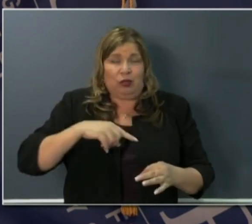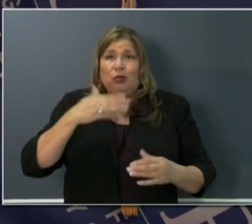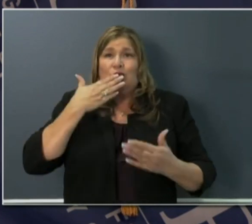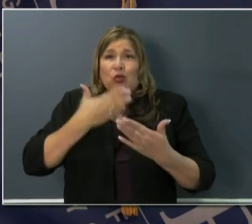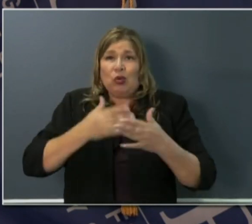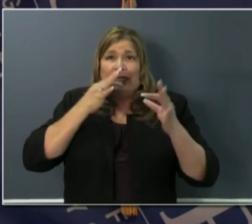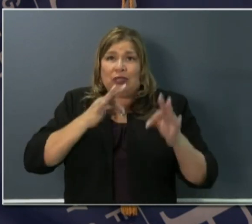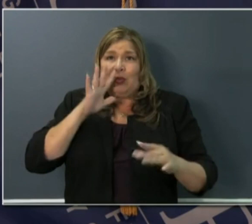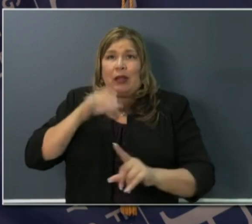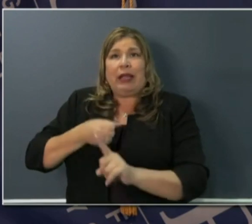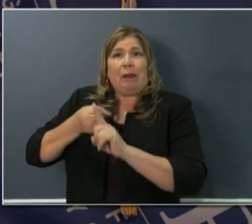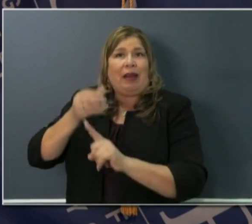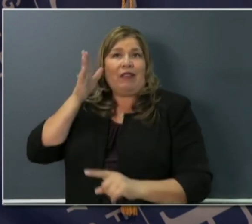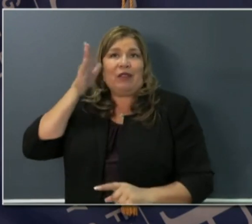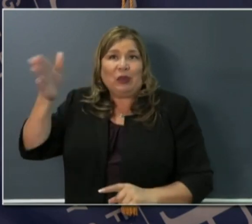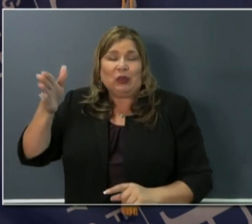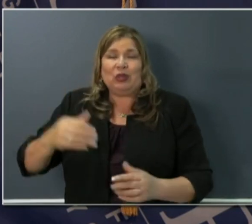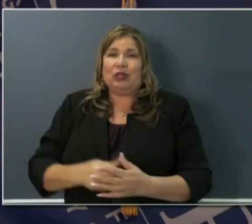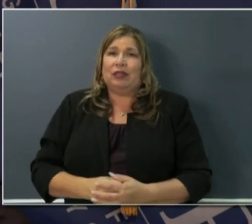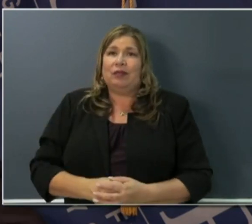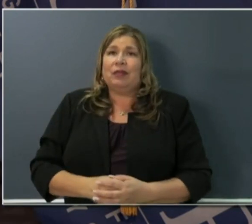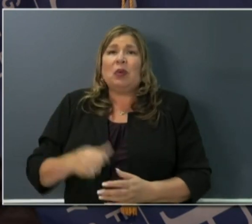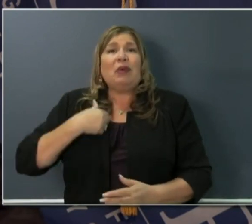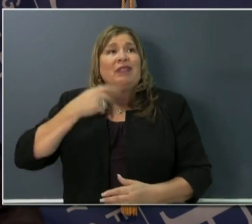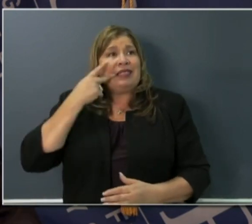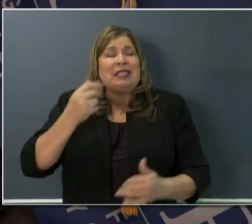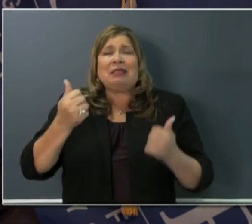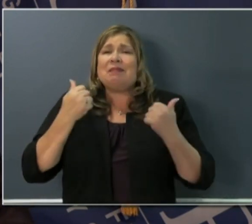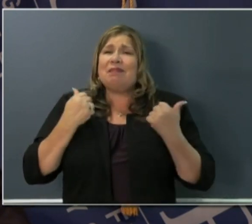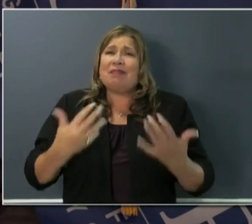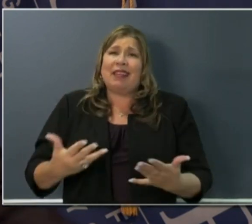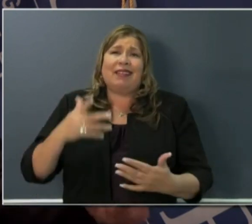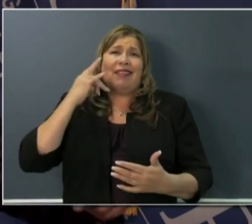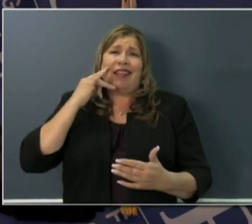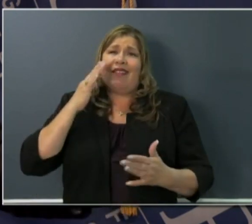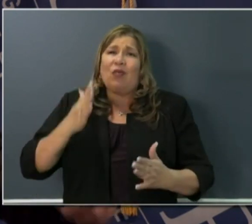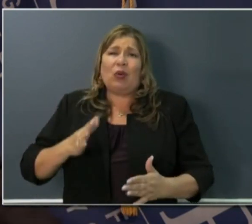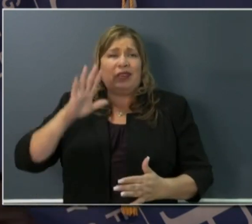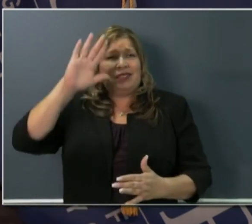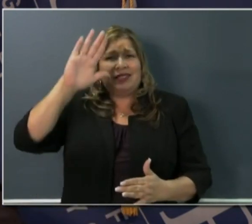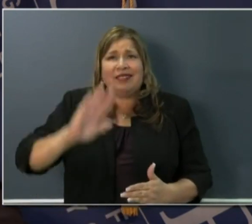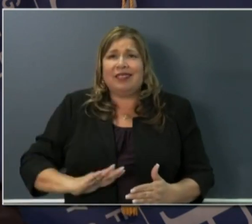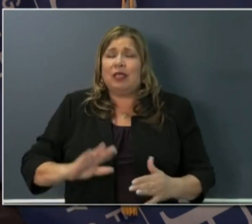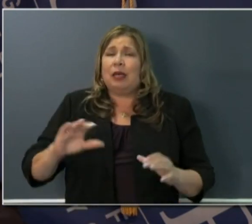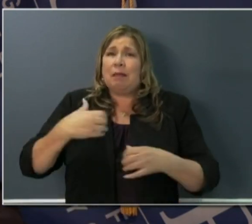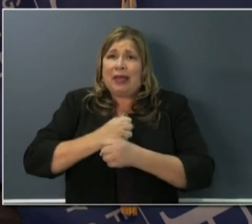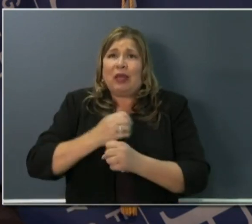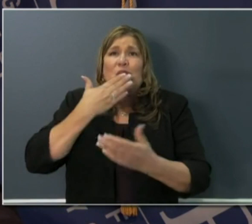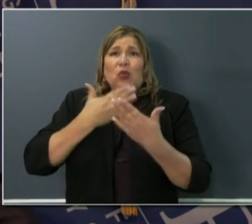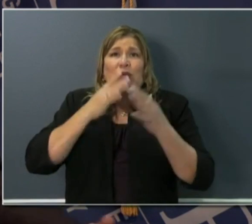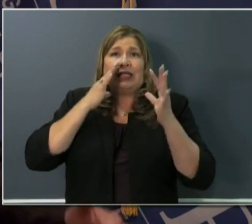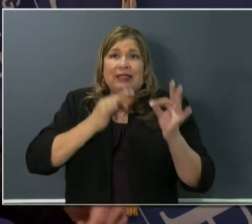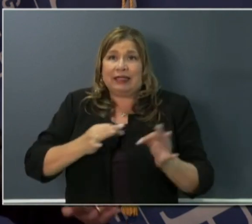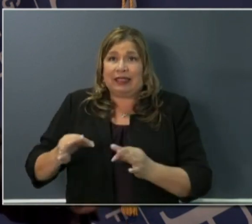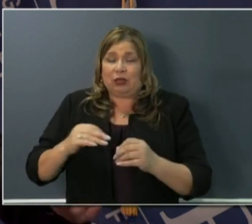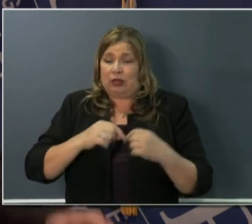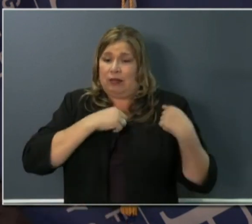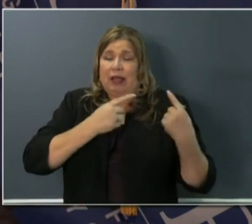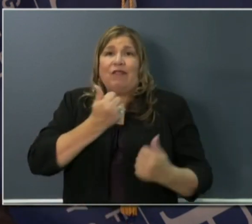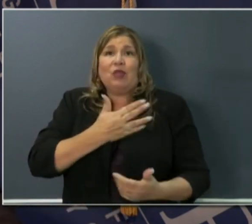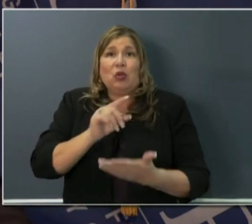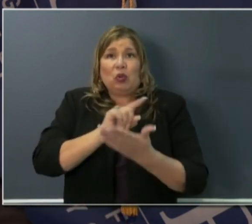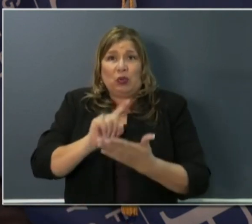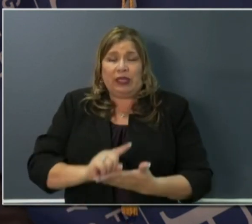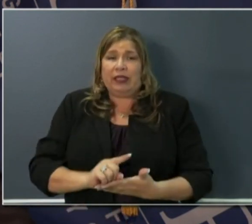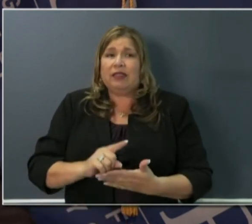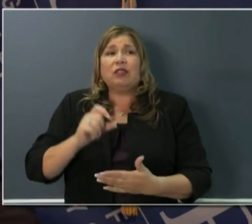the overwhelming majority of Californians over the course of the last few weeks. We would like to believe that that's had an impact.